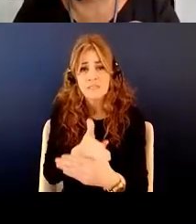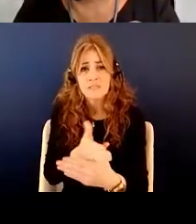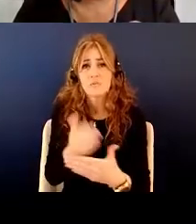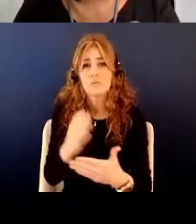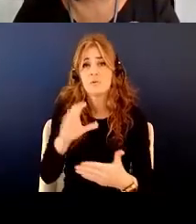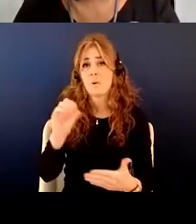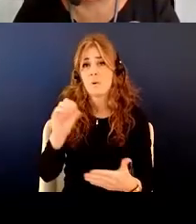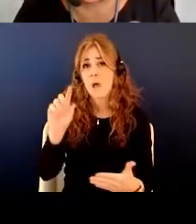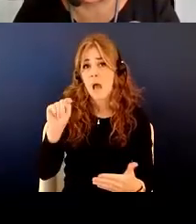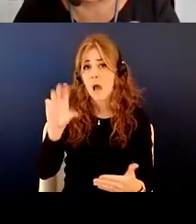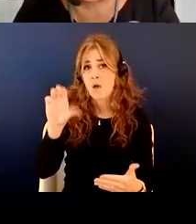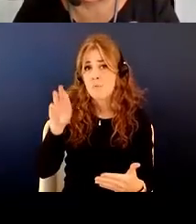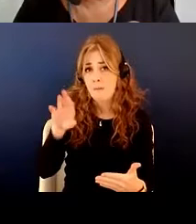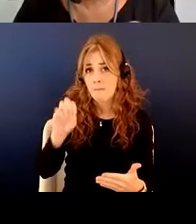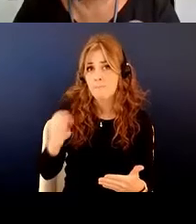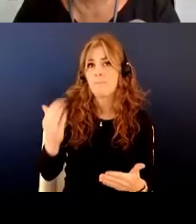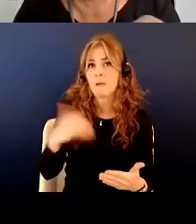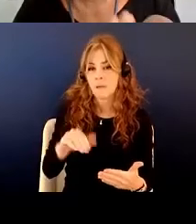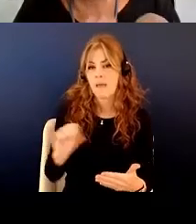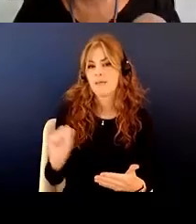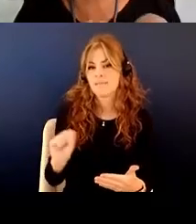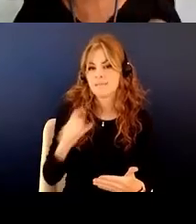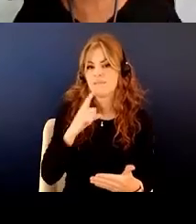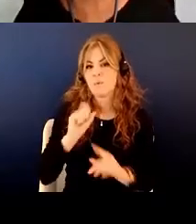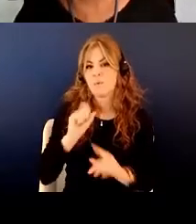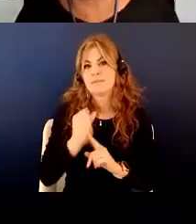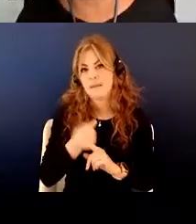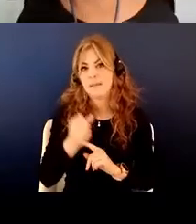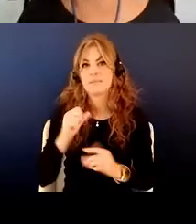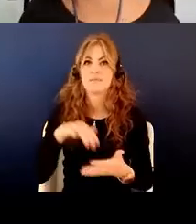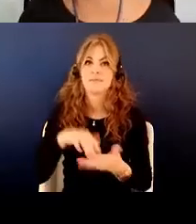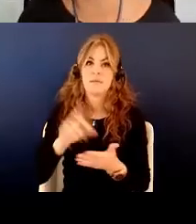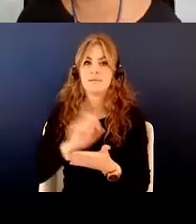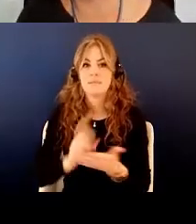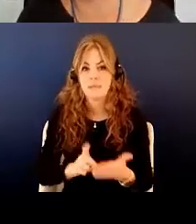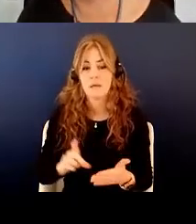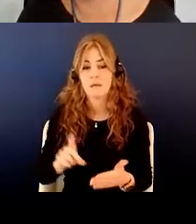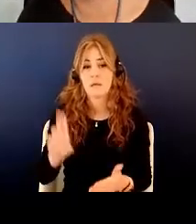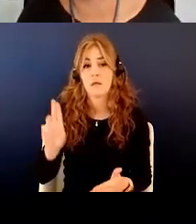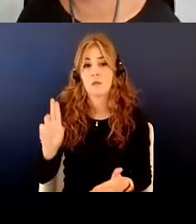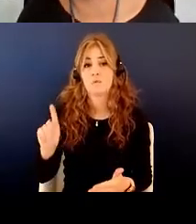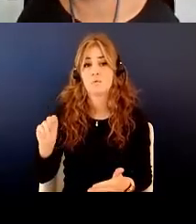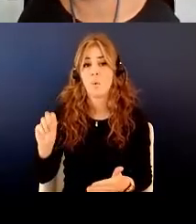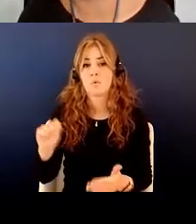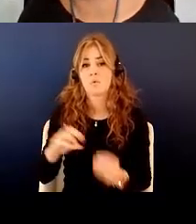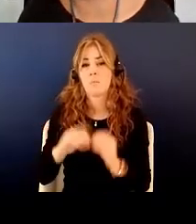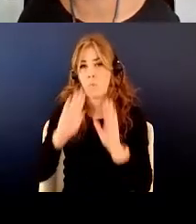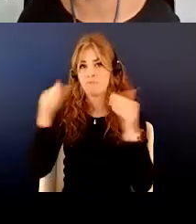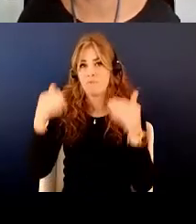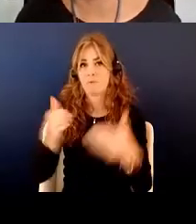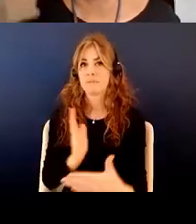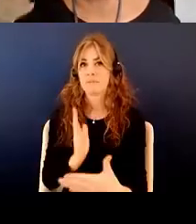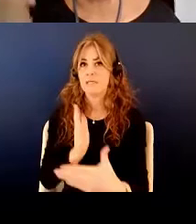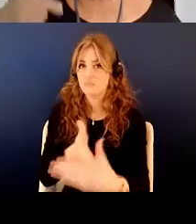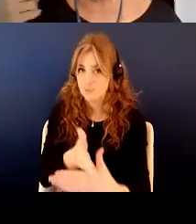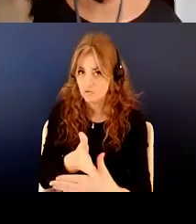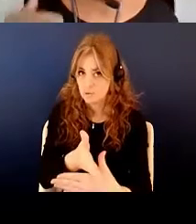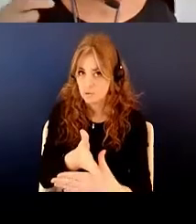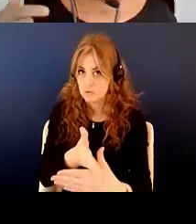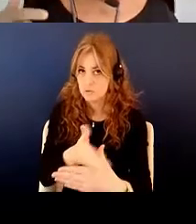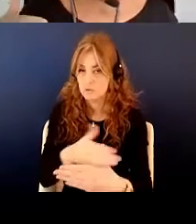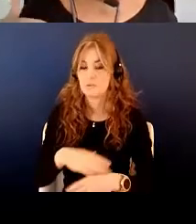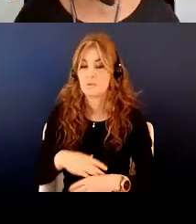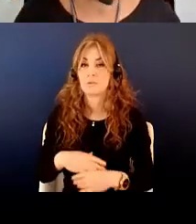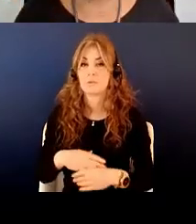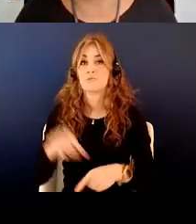again for settings or study designs. And you can see that the UTOS is also more focused on interventions. So if we just go back